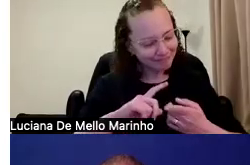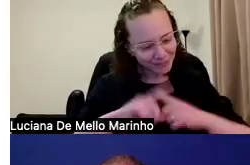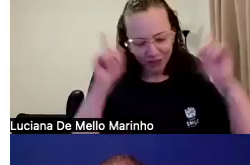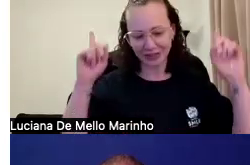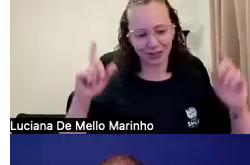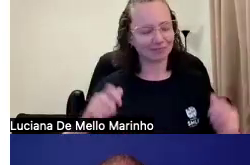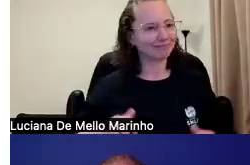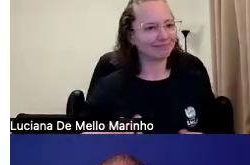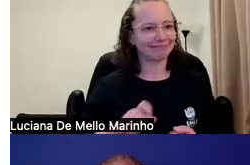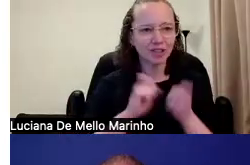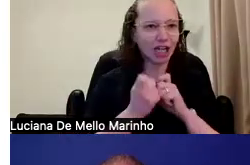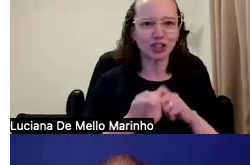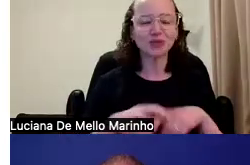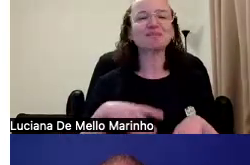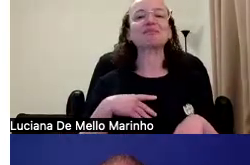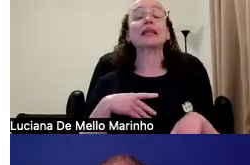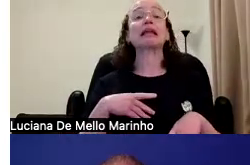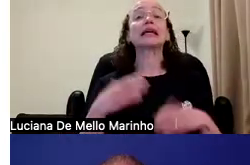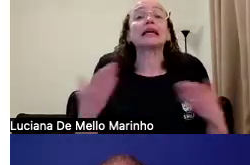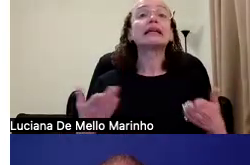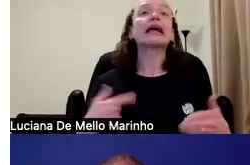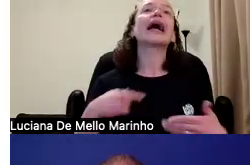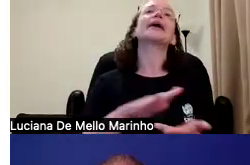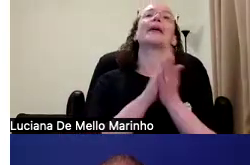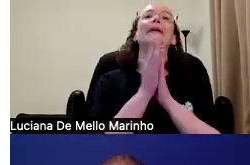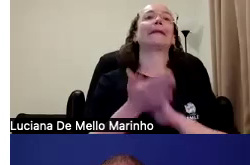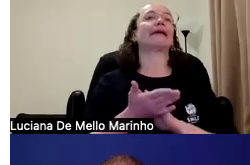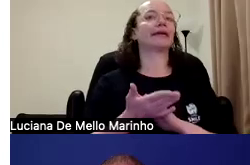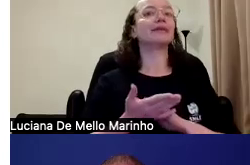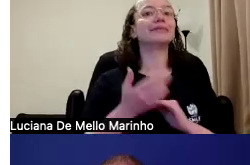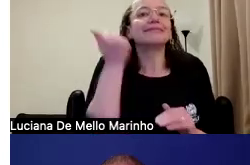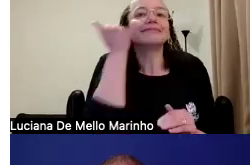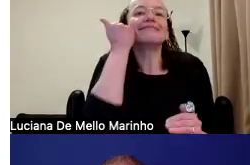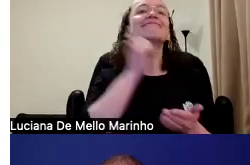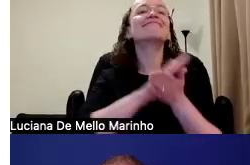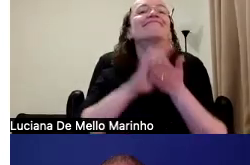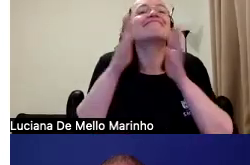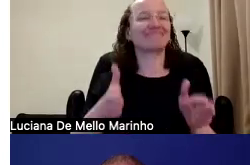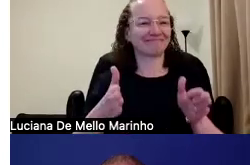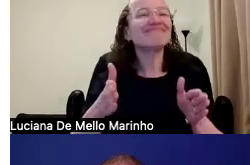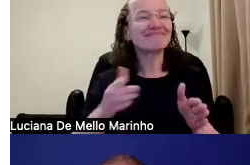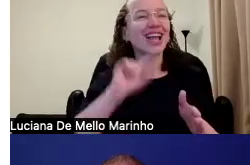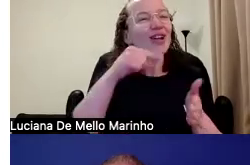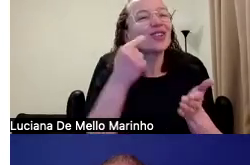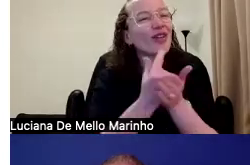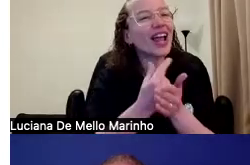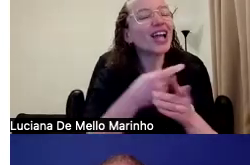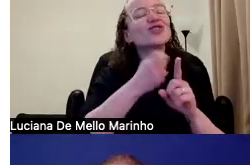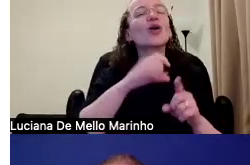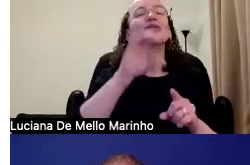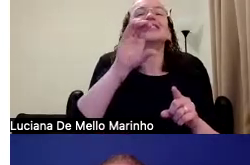changed, everything changed. Everything was different. And here I became a